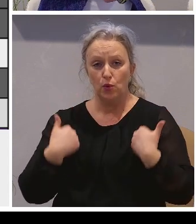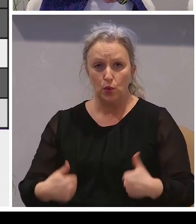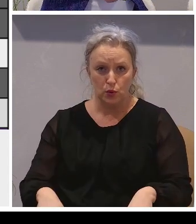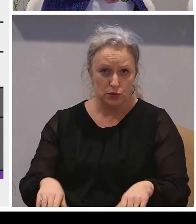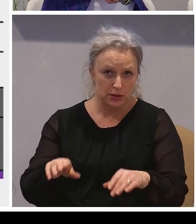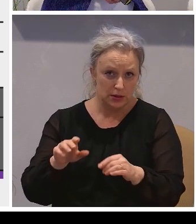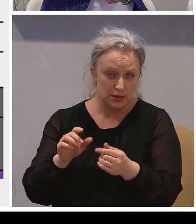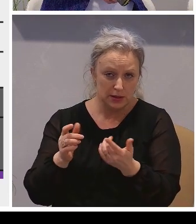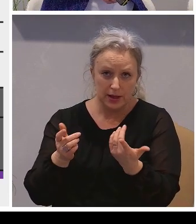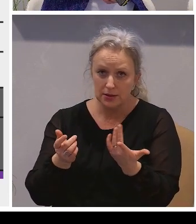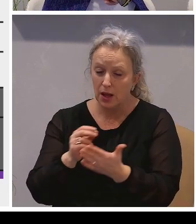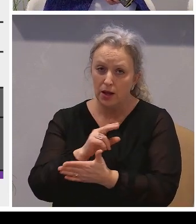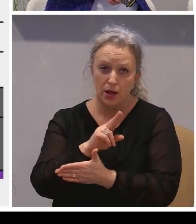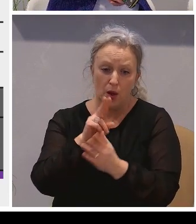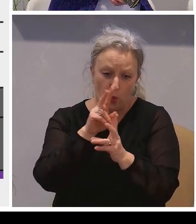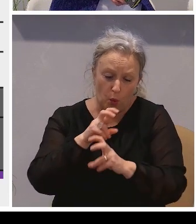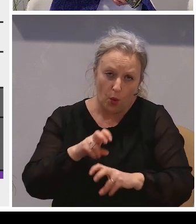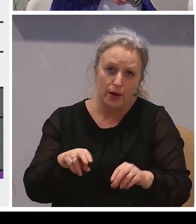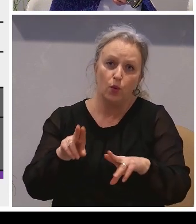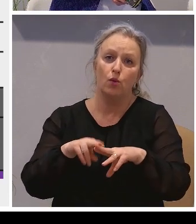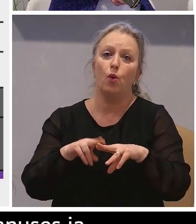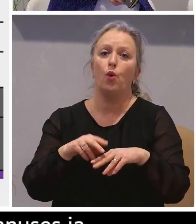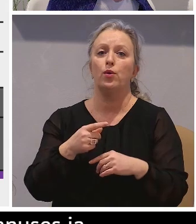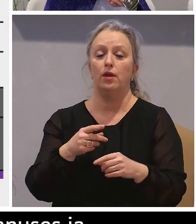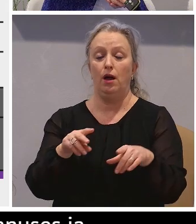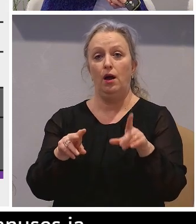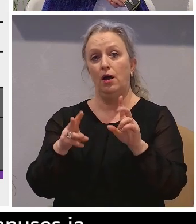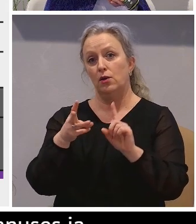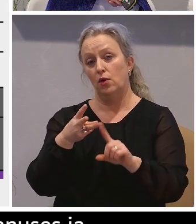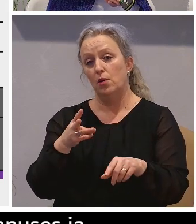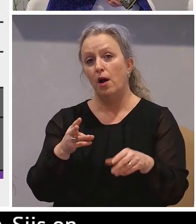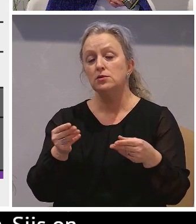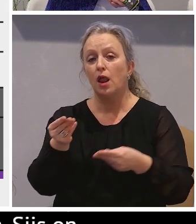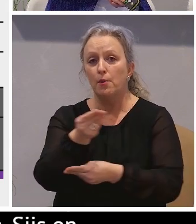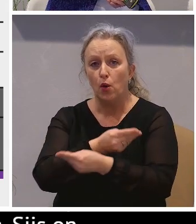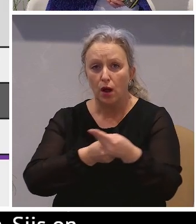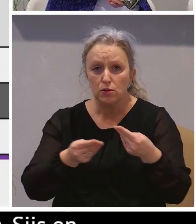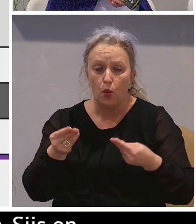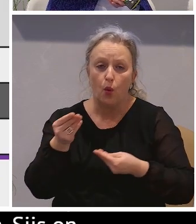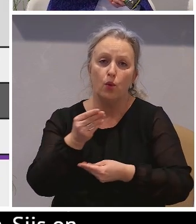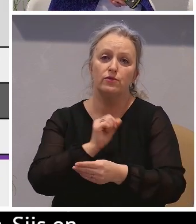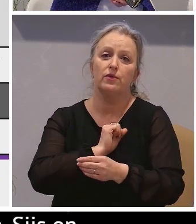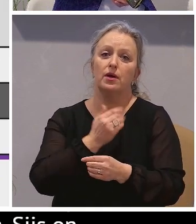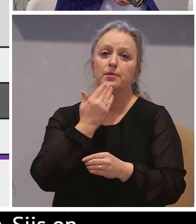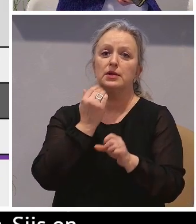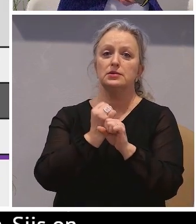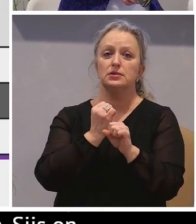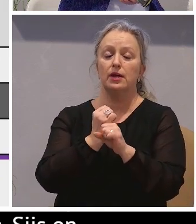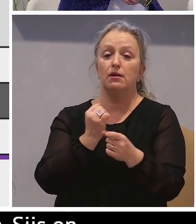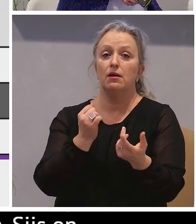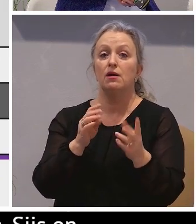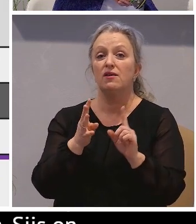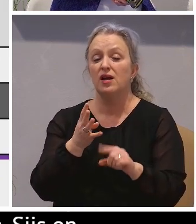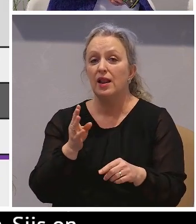different ages. We have physical füüsiliste uuringute examination, kohta, siis on, laboratory mida tests, laboratoorselt on vaja teha,